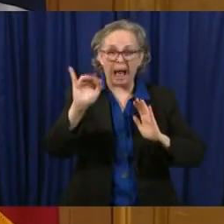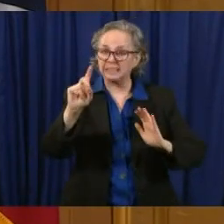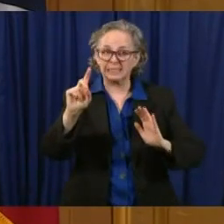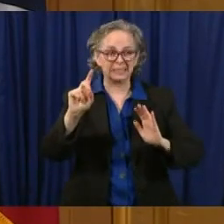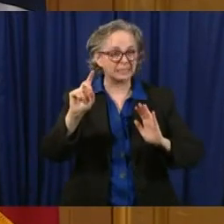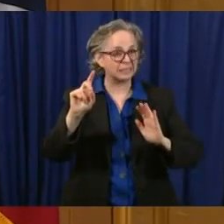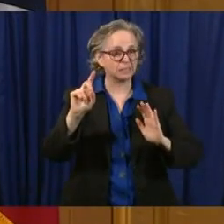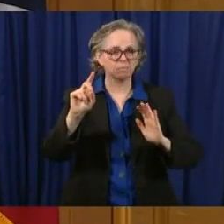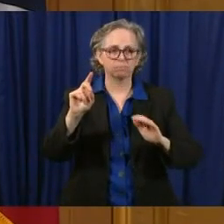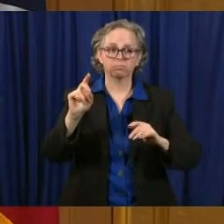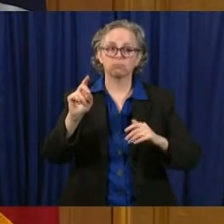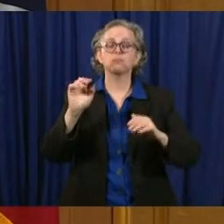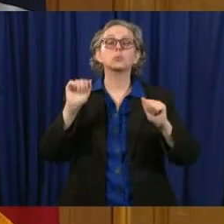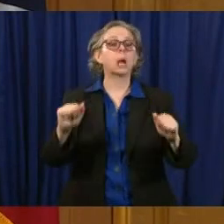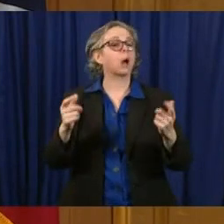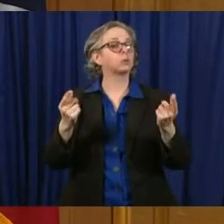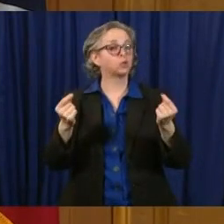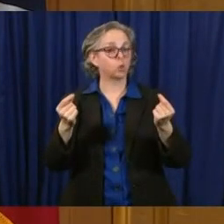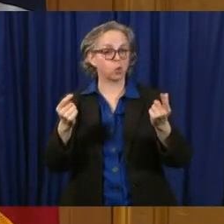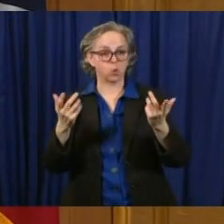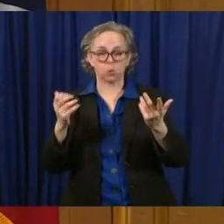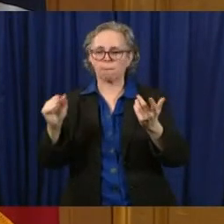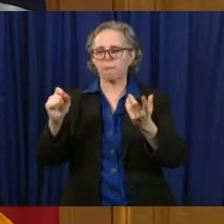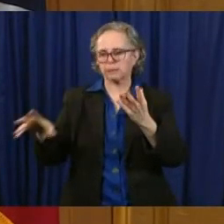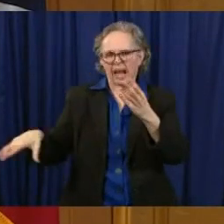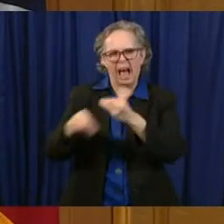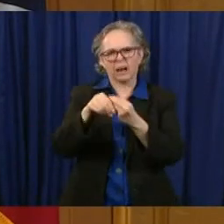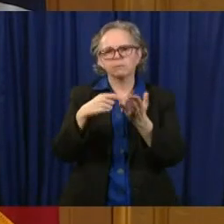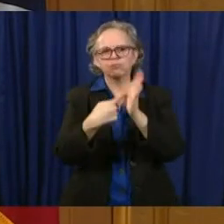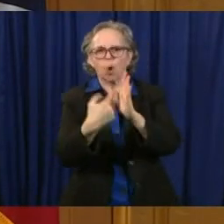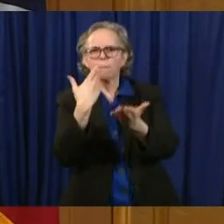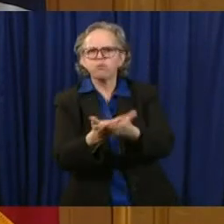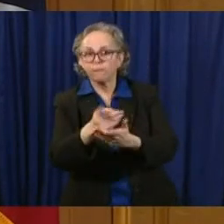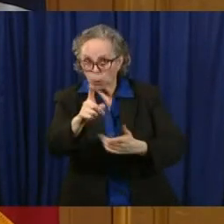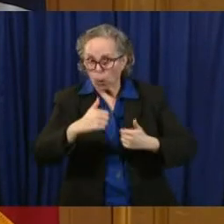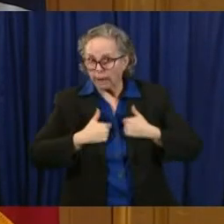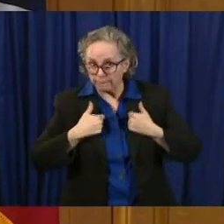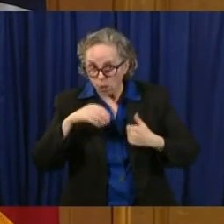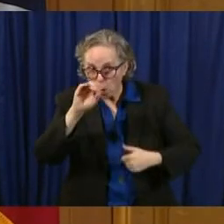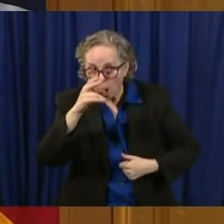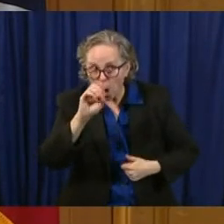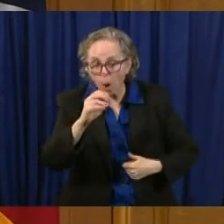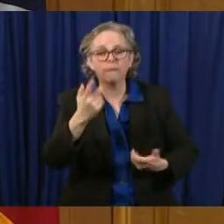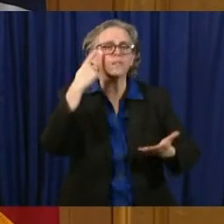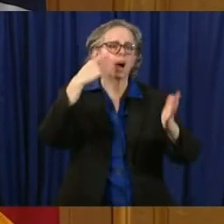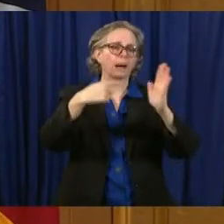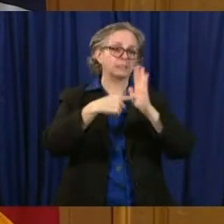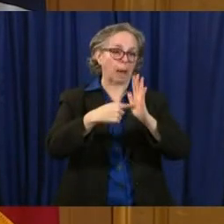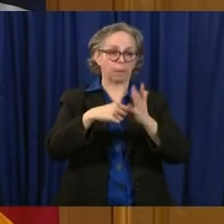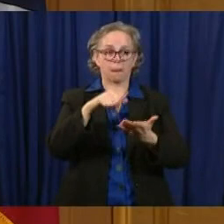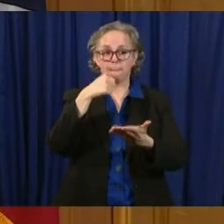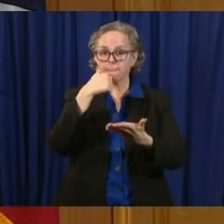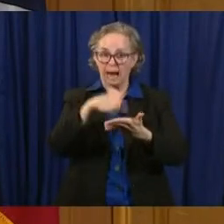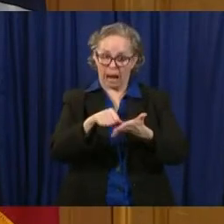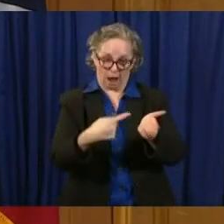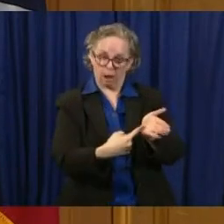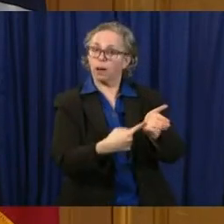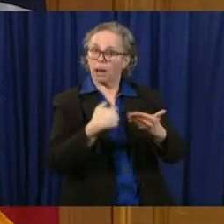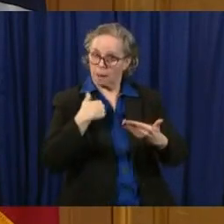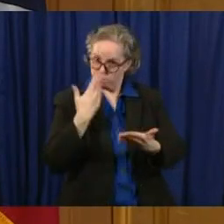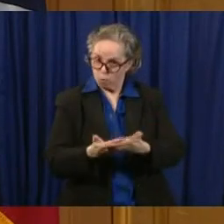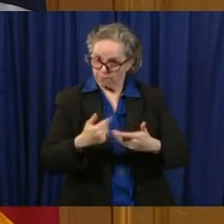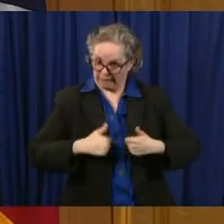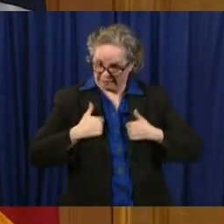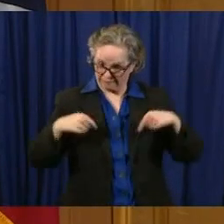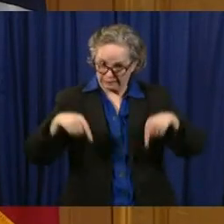does in fact reside in Ohio. That might include a mail with the person's name and an Ohio address on it, or